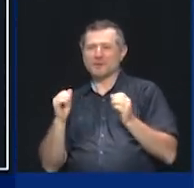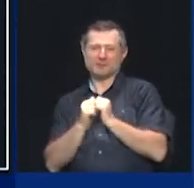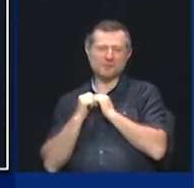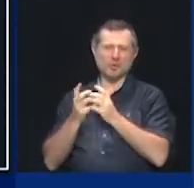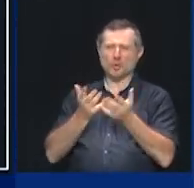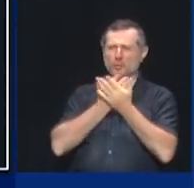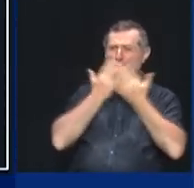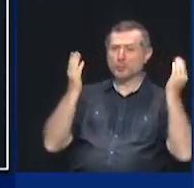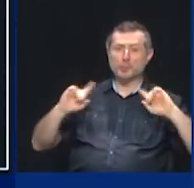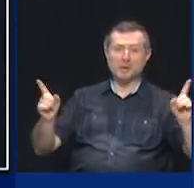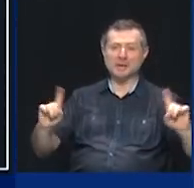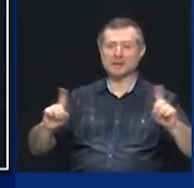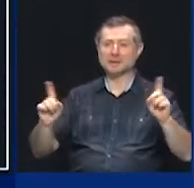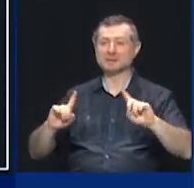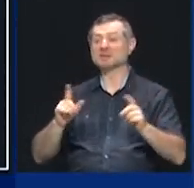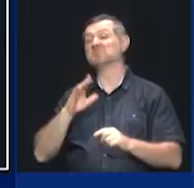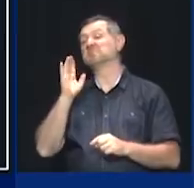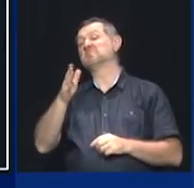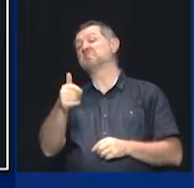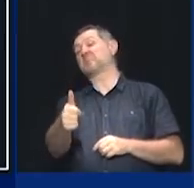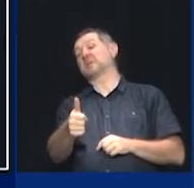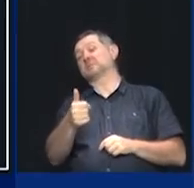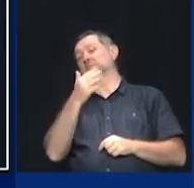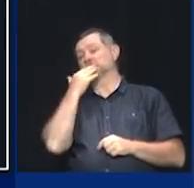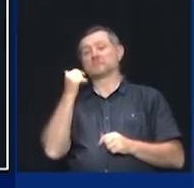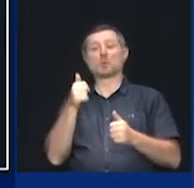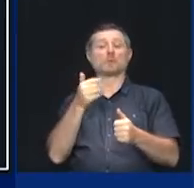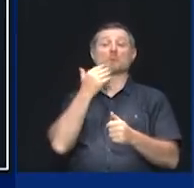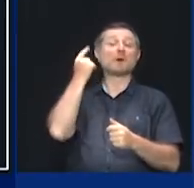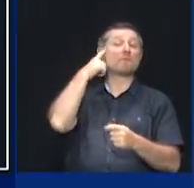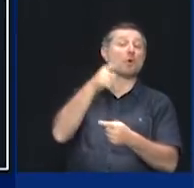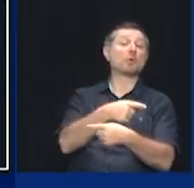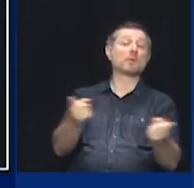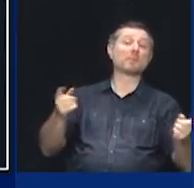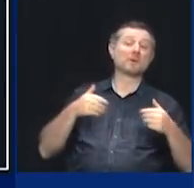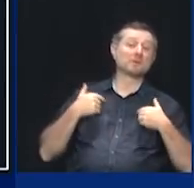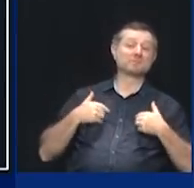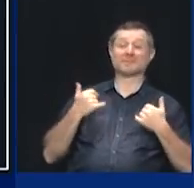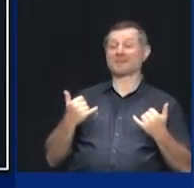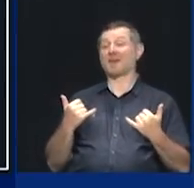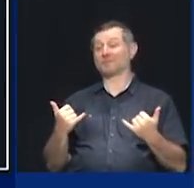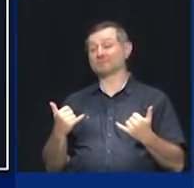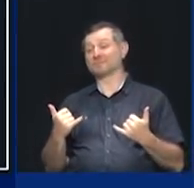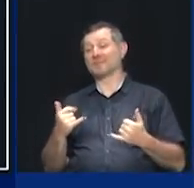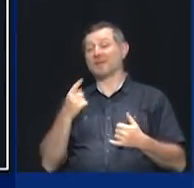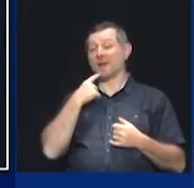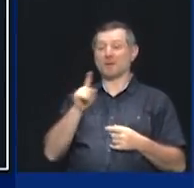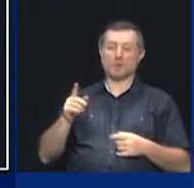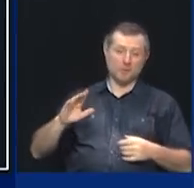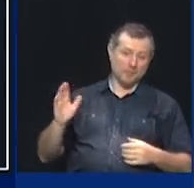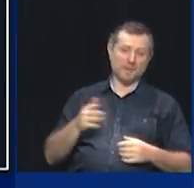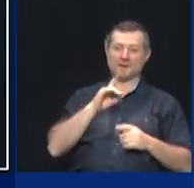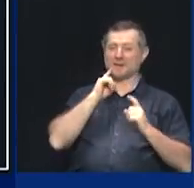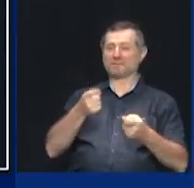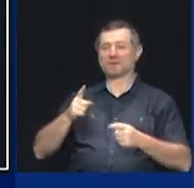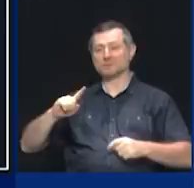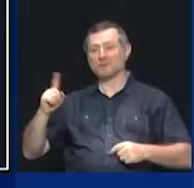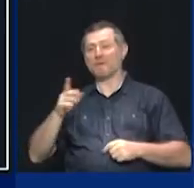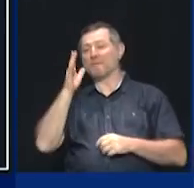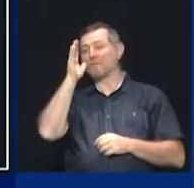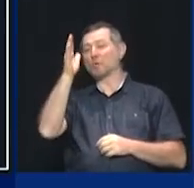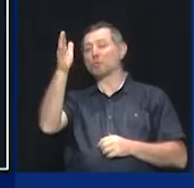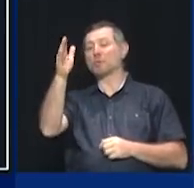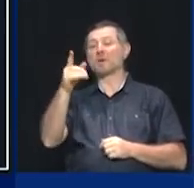do for those at-risk youth, you reach them today and say, I'm going to give you a future, I'm going to give you an alternative, I'm going to